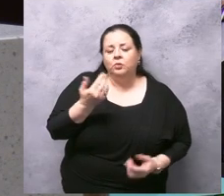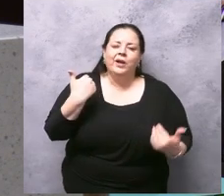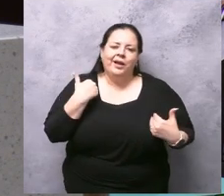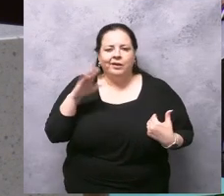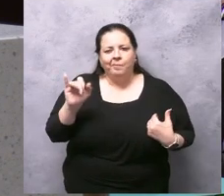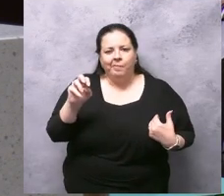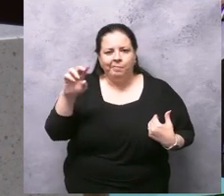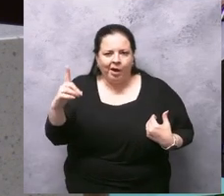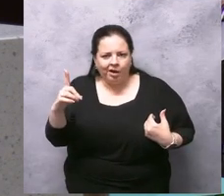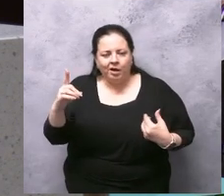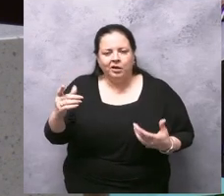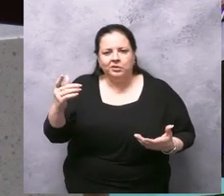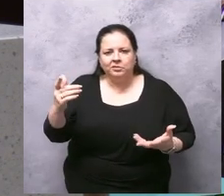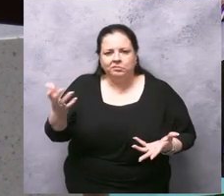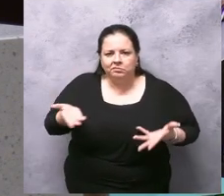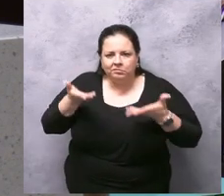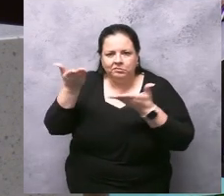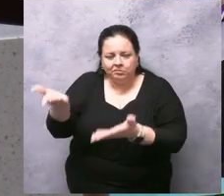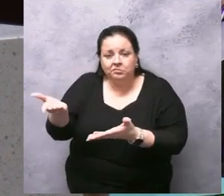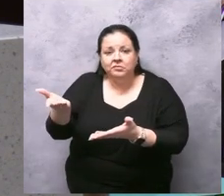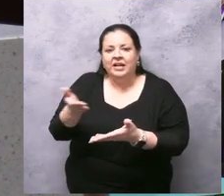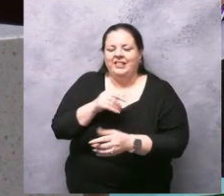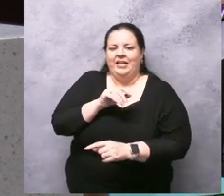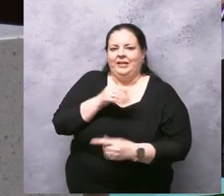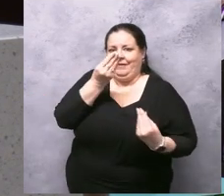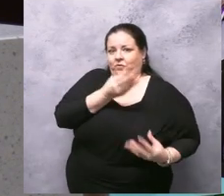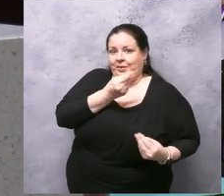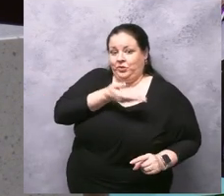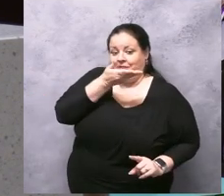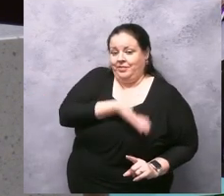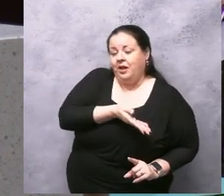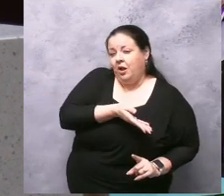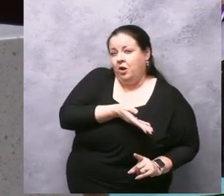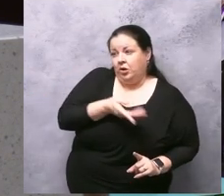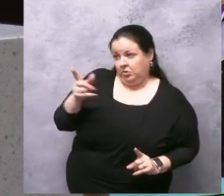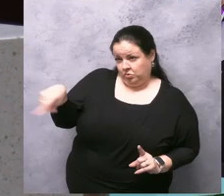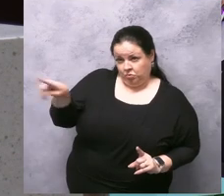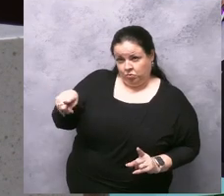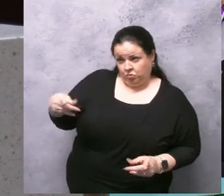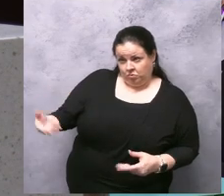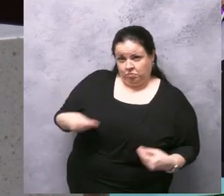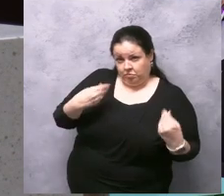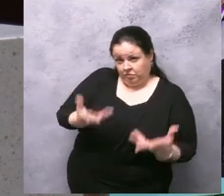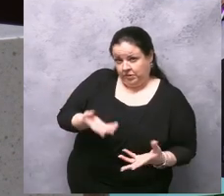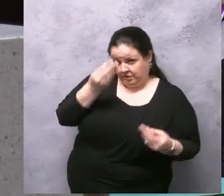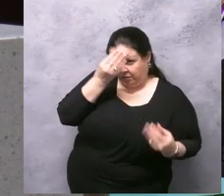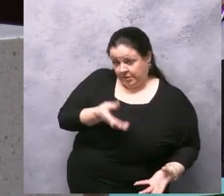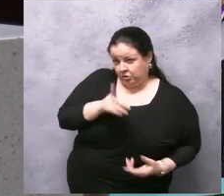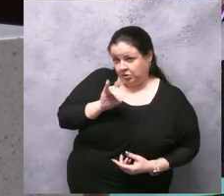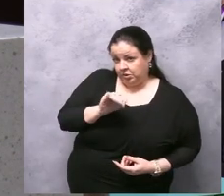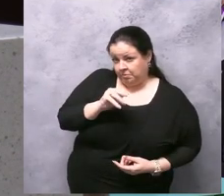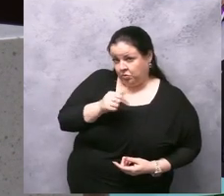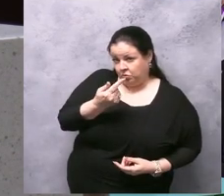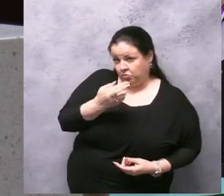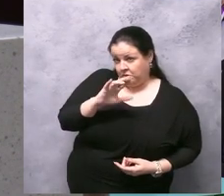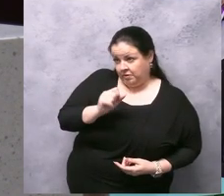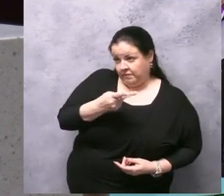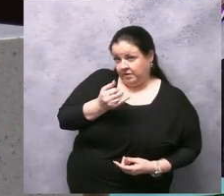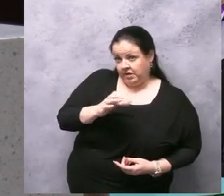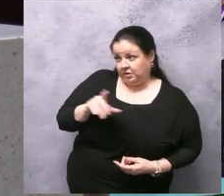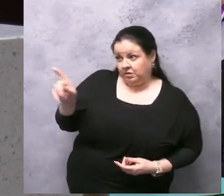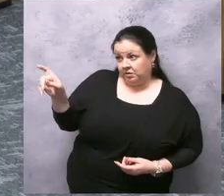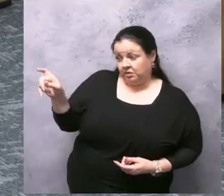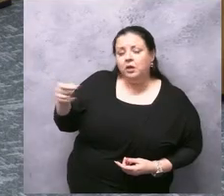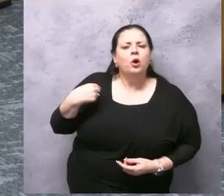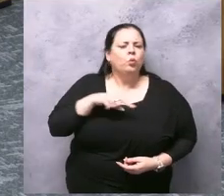that was proposed, and there were demographics that were used in that time for that bond proposal. Were y'all a part of that with the information you submitted? We